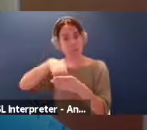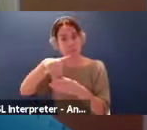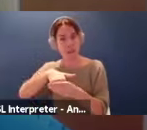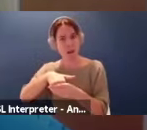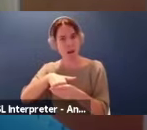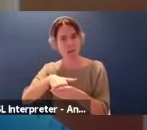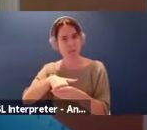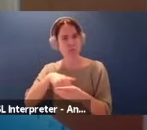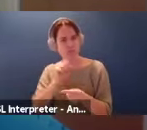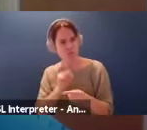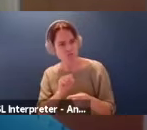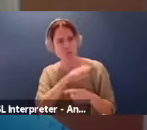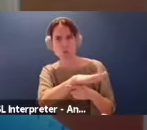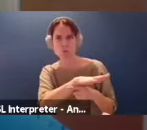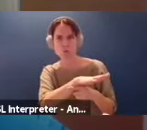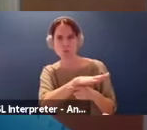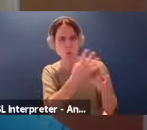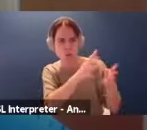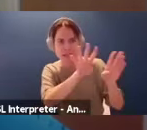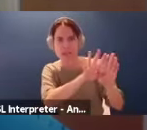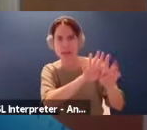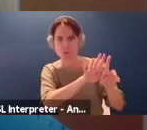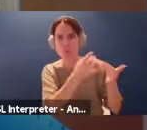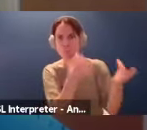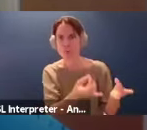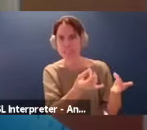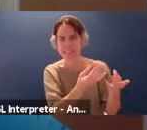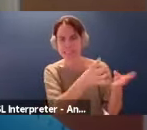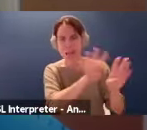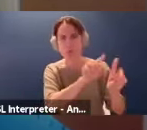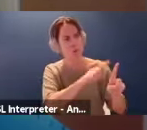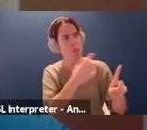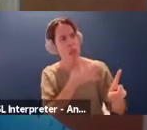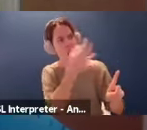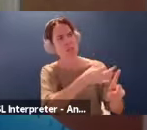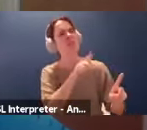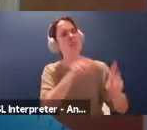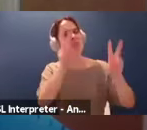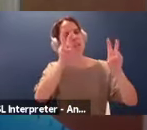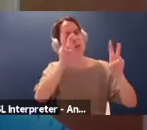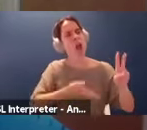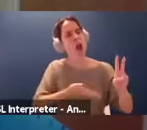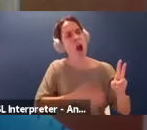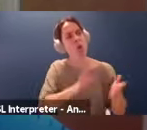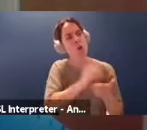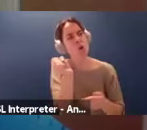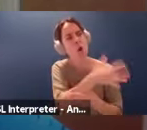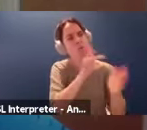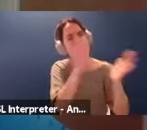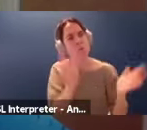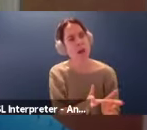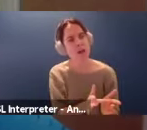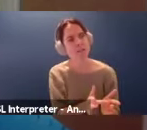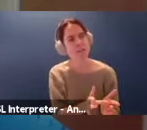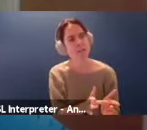list of resources to be withdrawn or at least modified they added as a buddhist center and a charity we cannot be